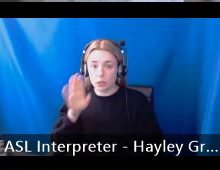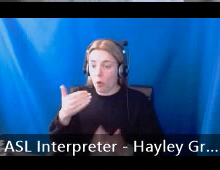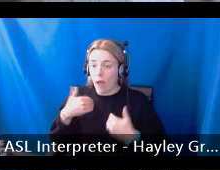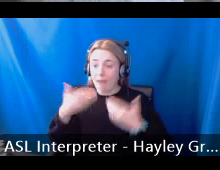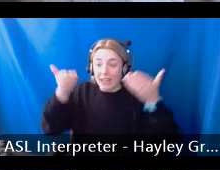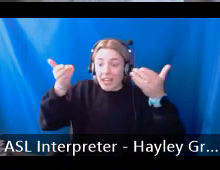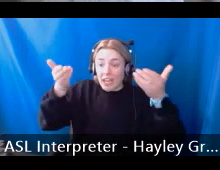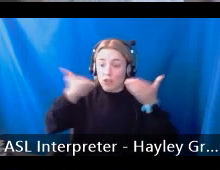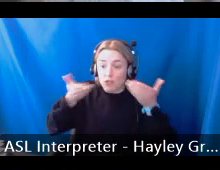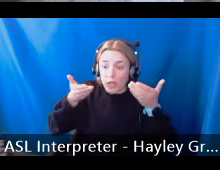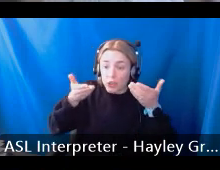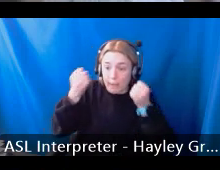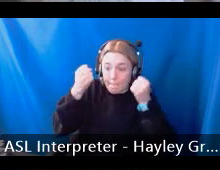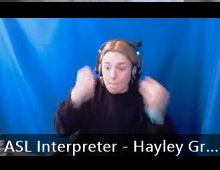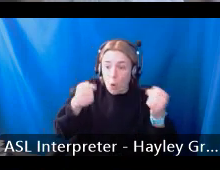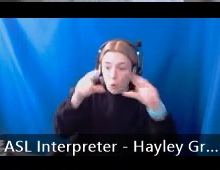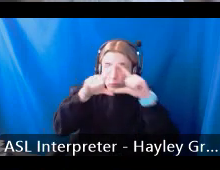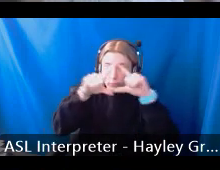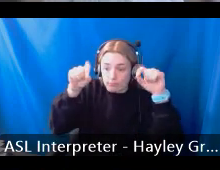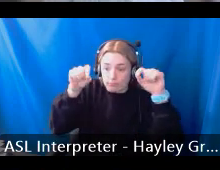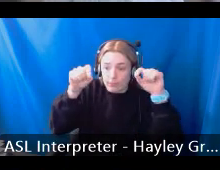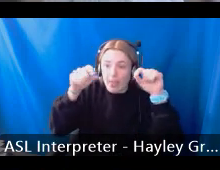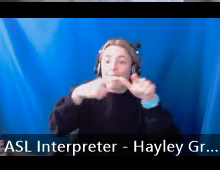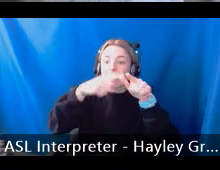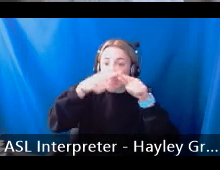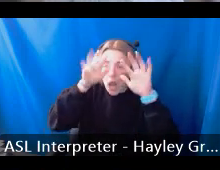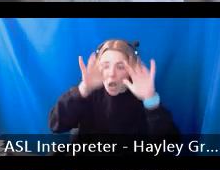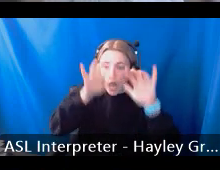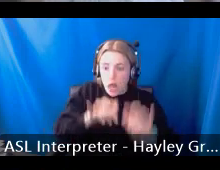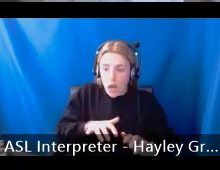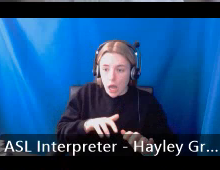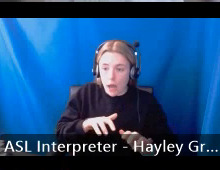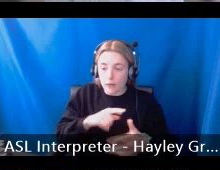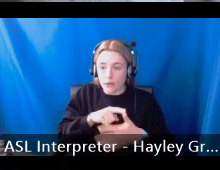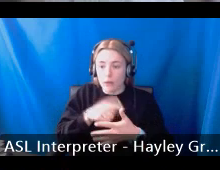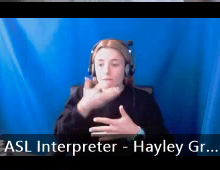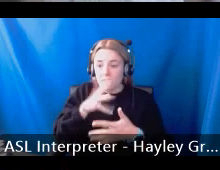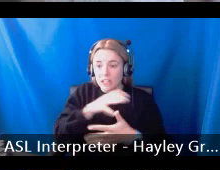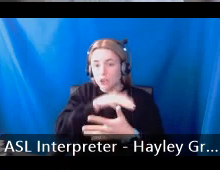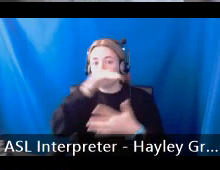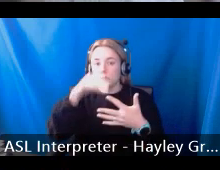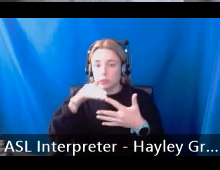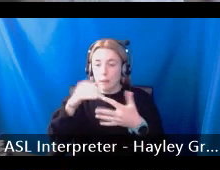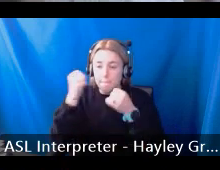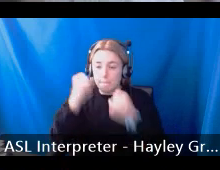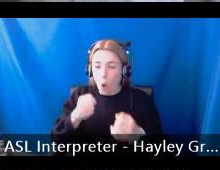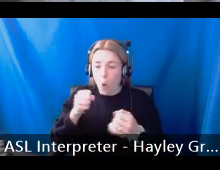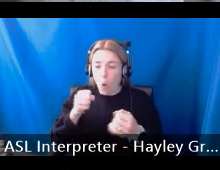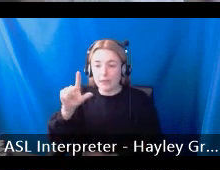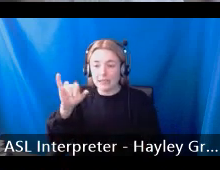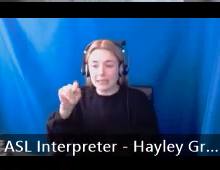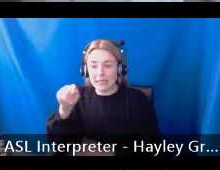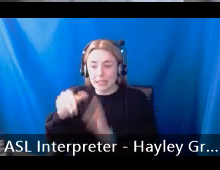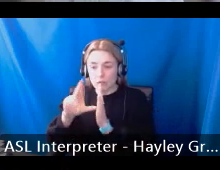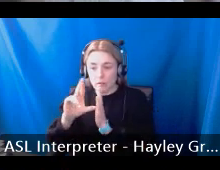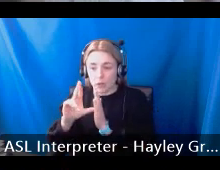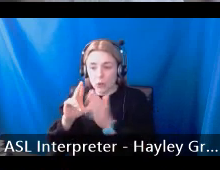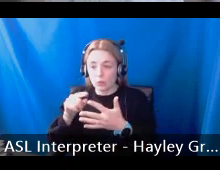any confusion about what your paper looks like in terms of format. Okay?